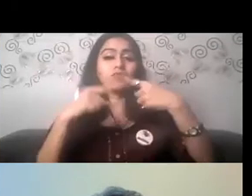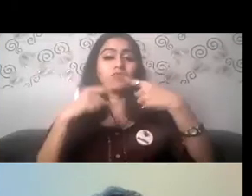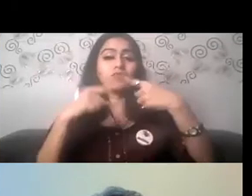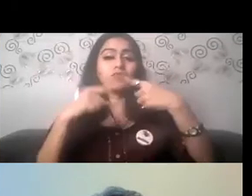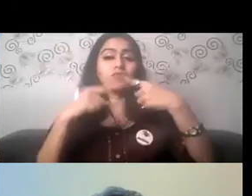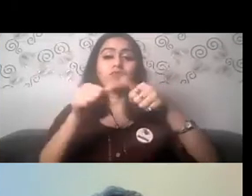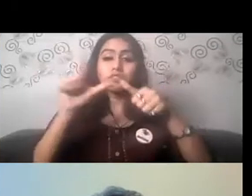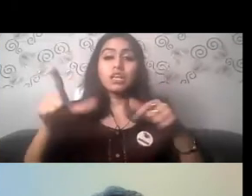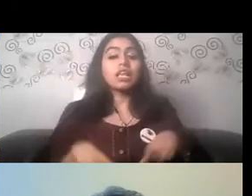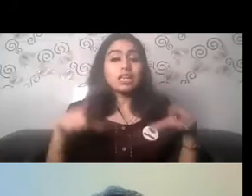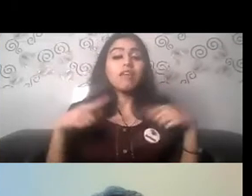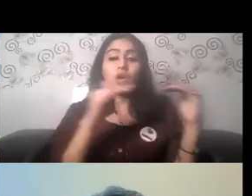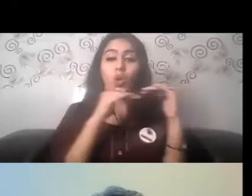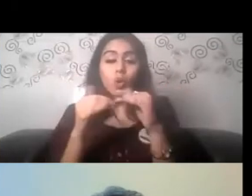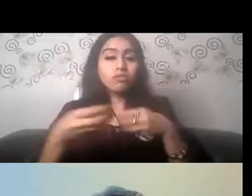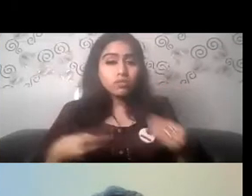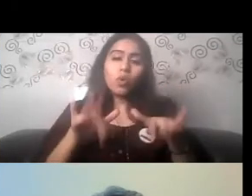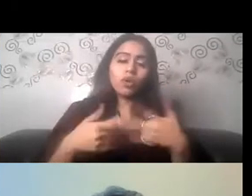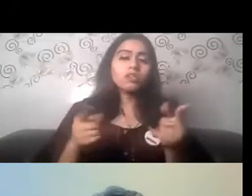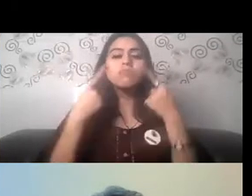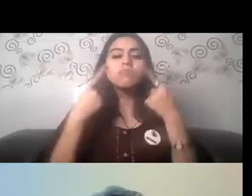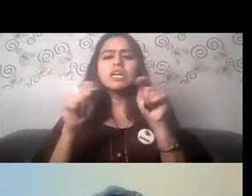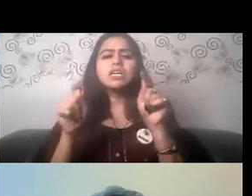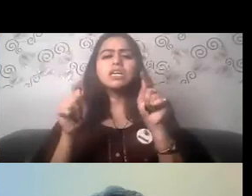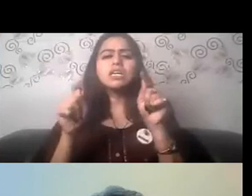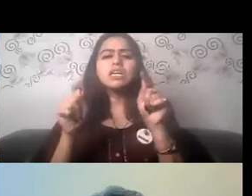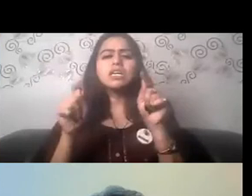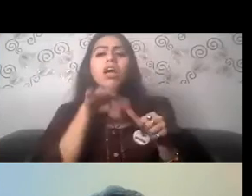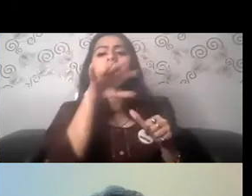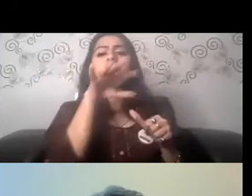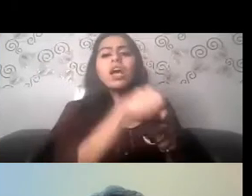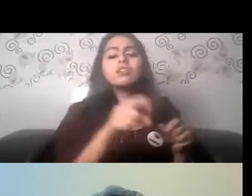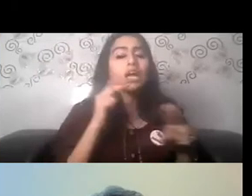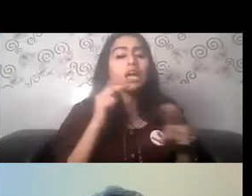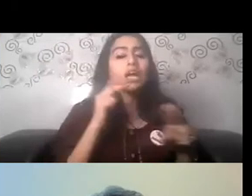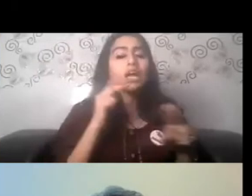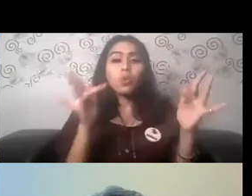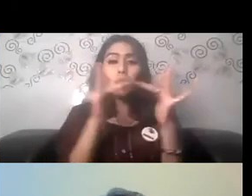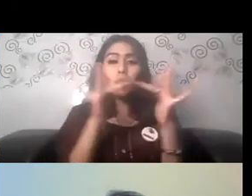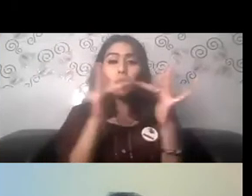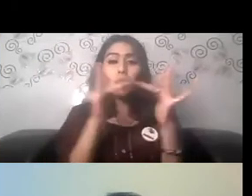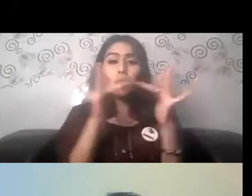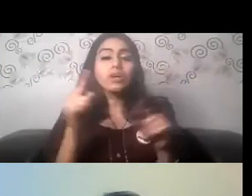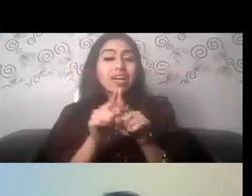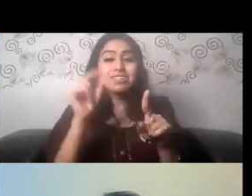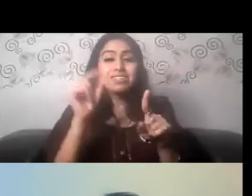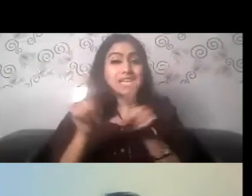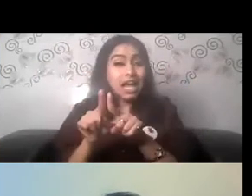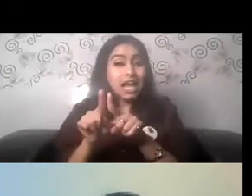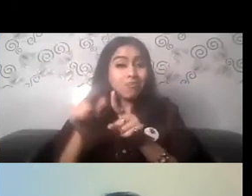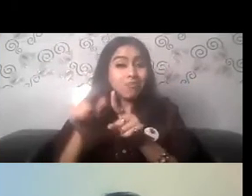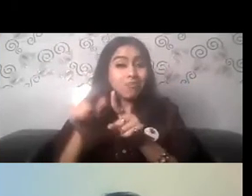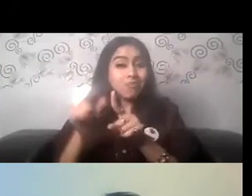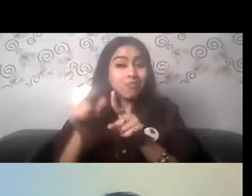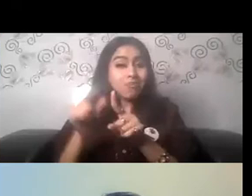businesses to try and make sure that people can access services online, whether it's public sector services, which are